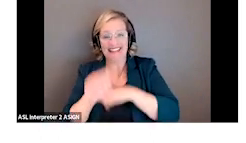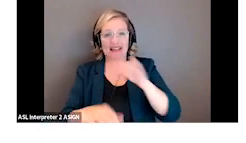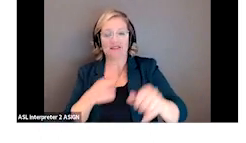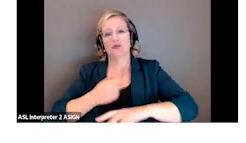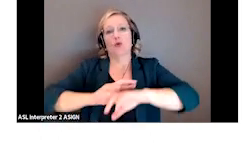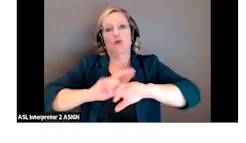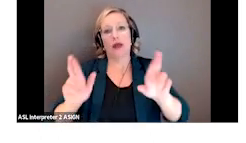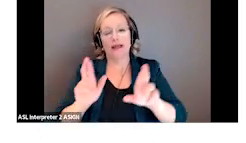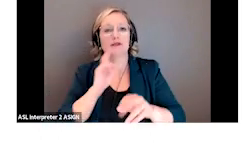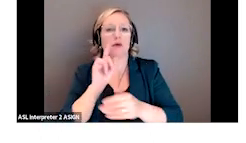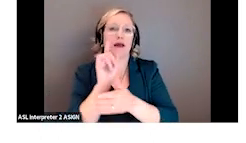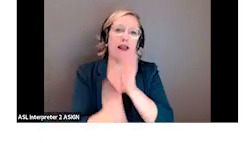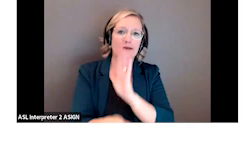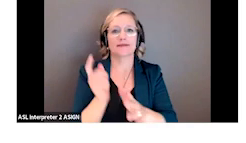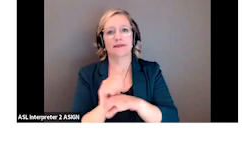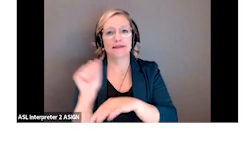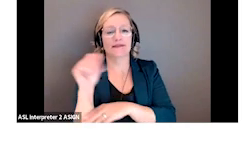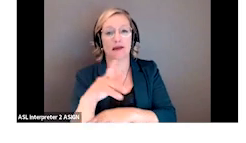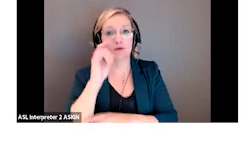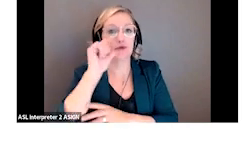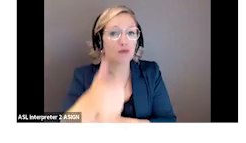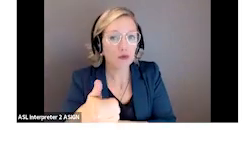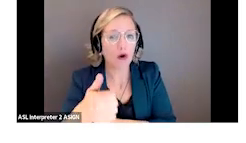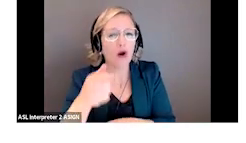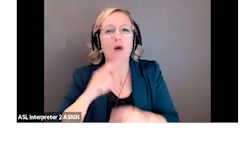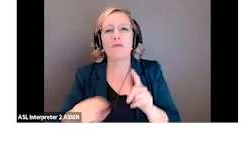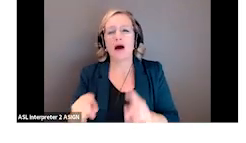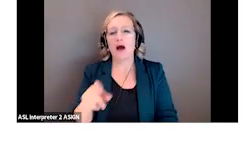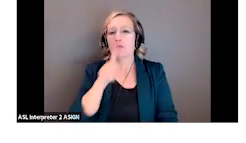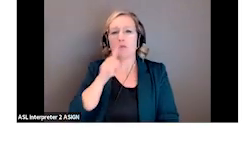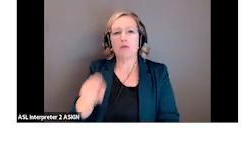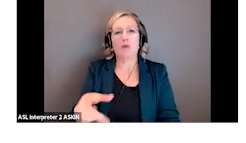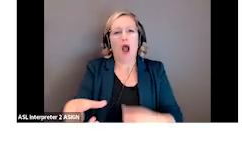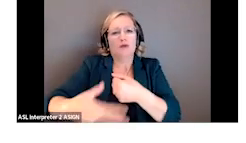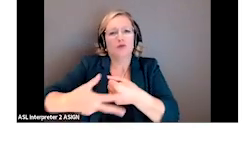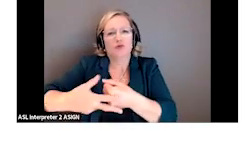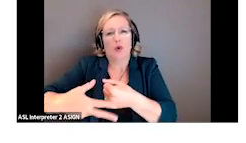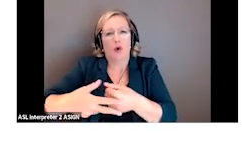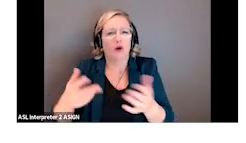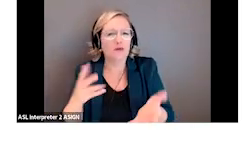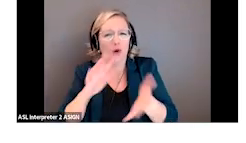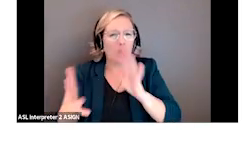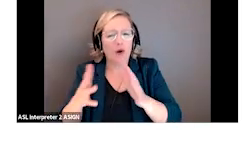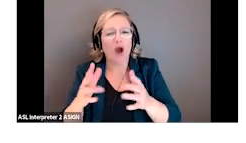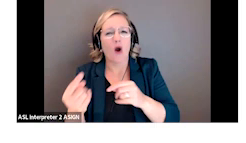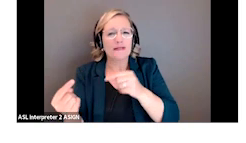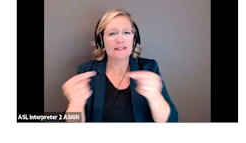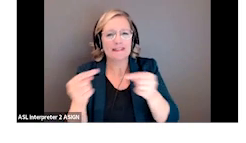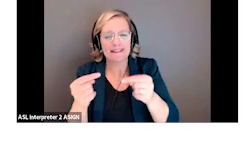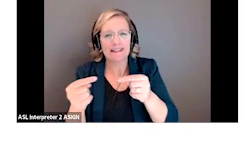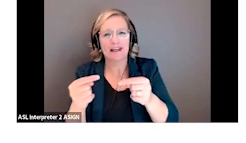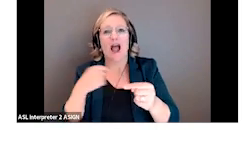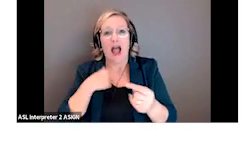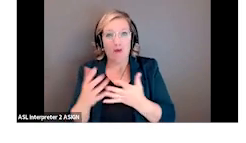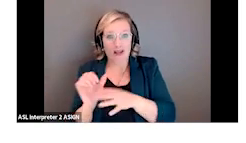They want to ship your product. So there's always this tension between the two systems of overnight next day delivery